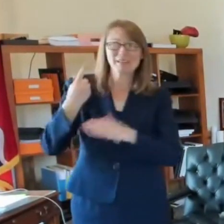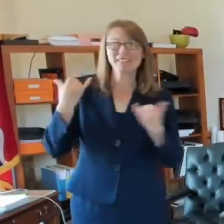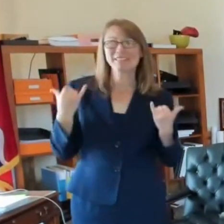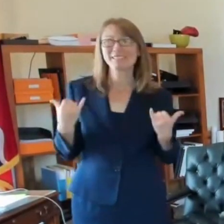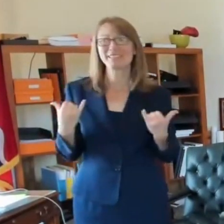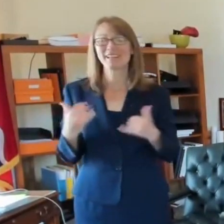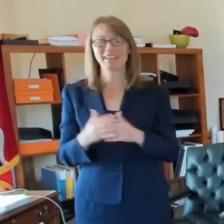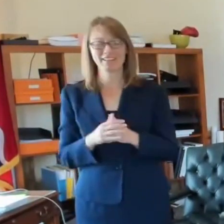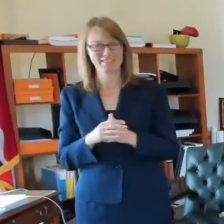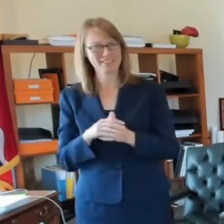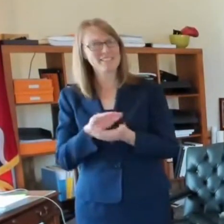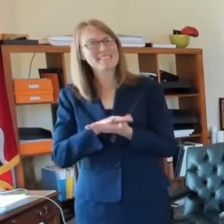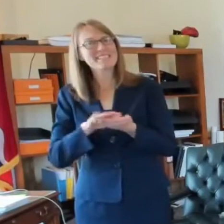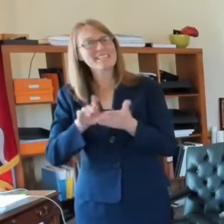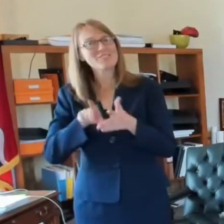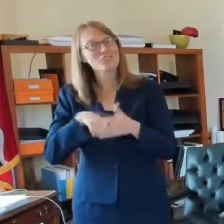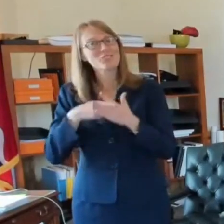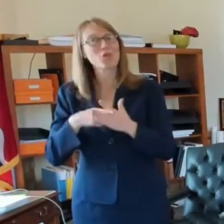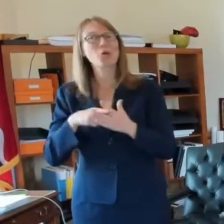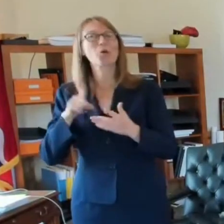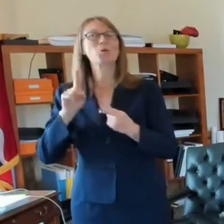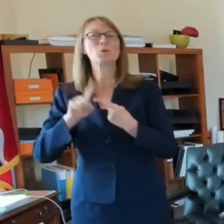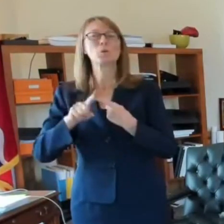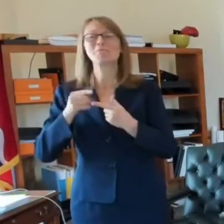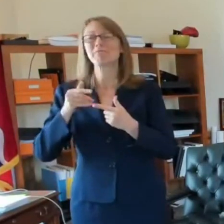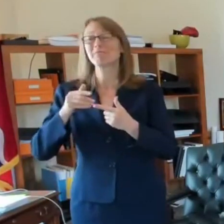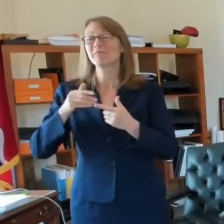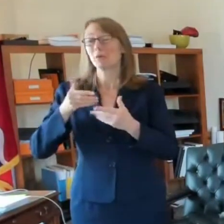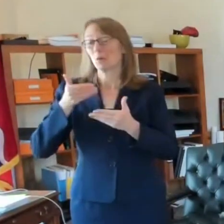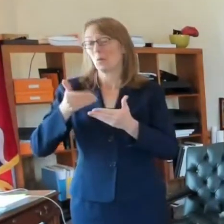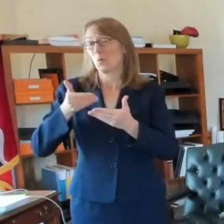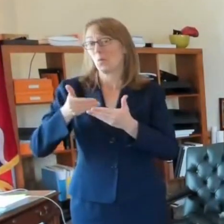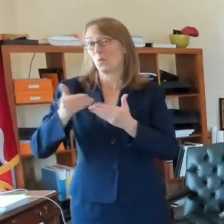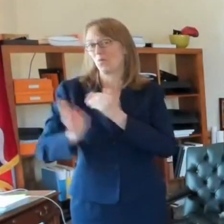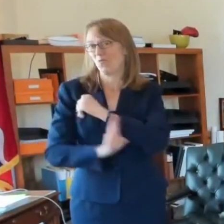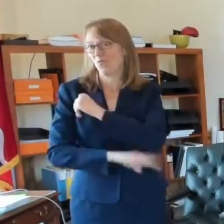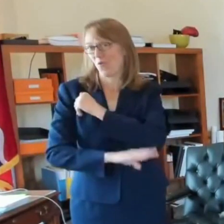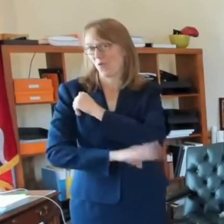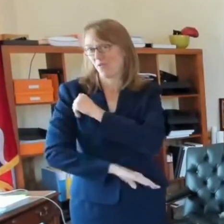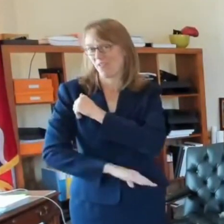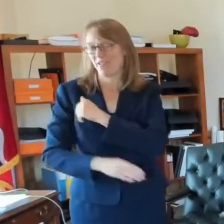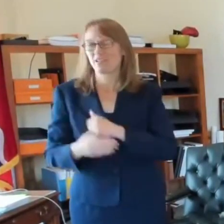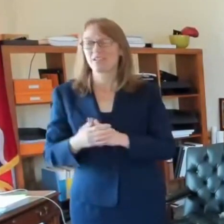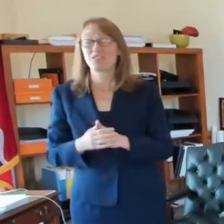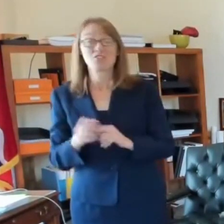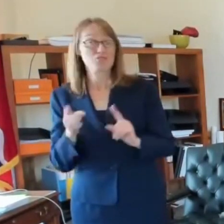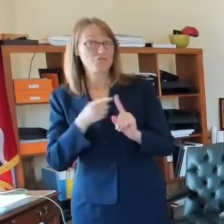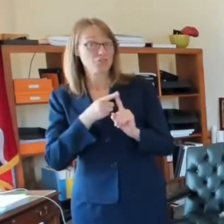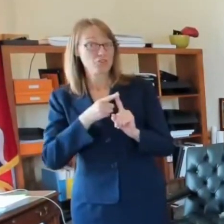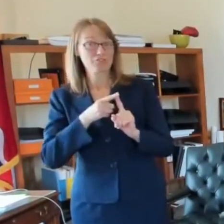Nice start to, not quite fall, but getting close there. So first of all, let me talk about COVID.